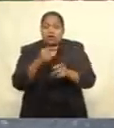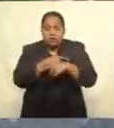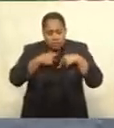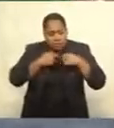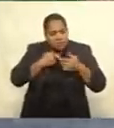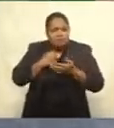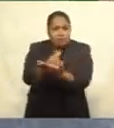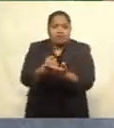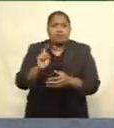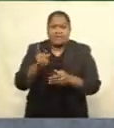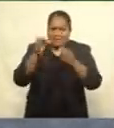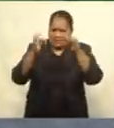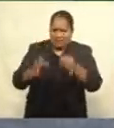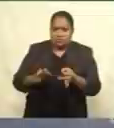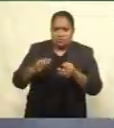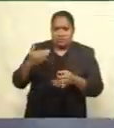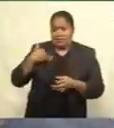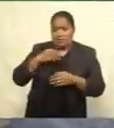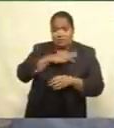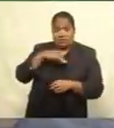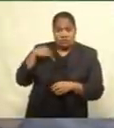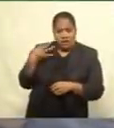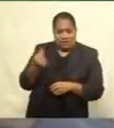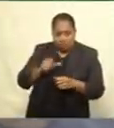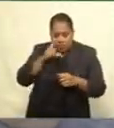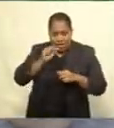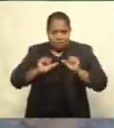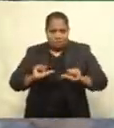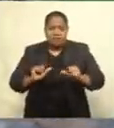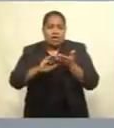health ministry will impose to protect our community.